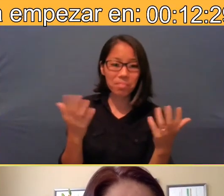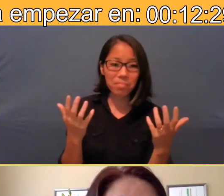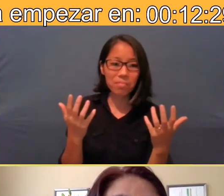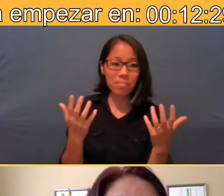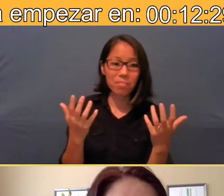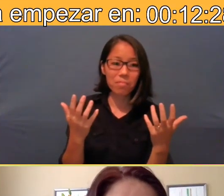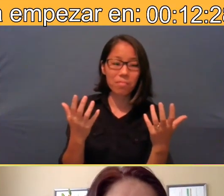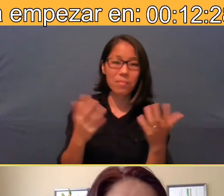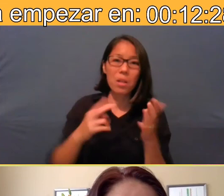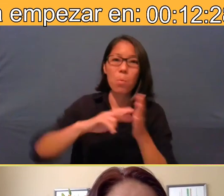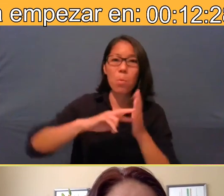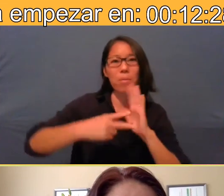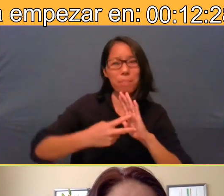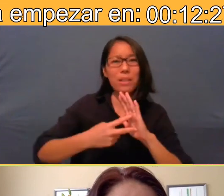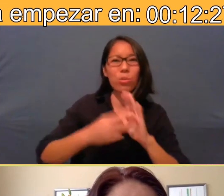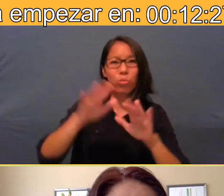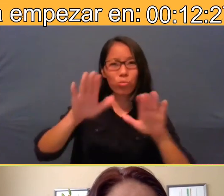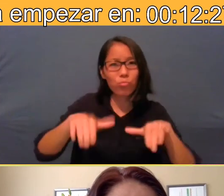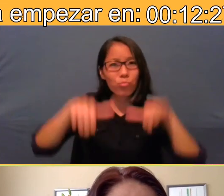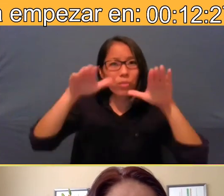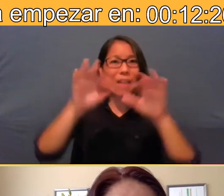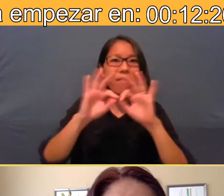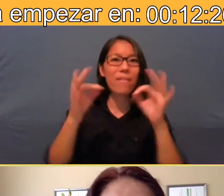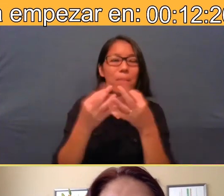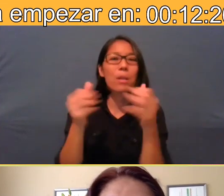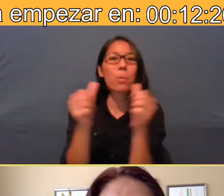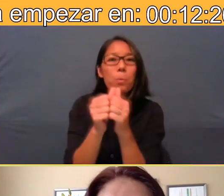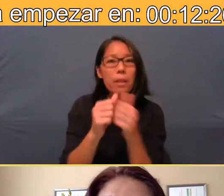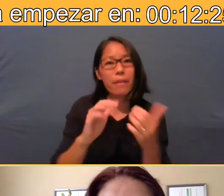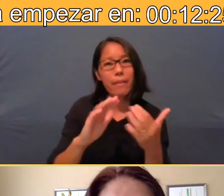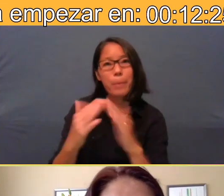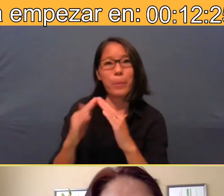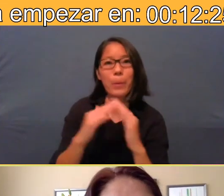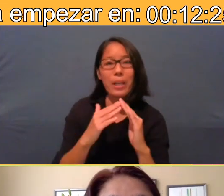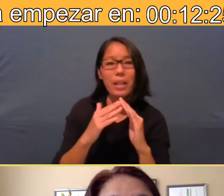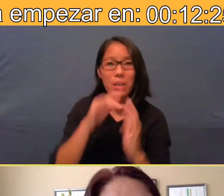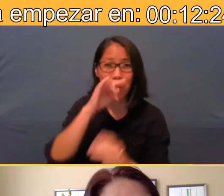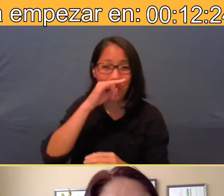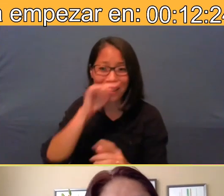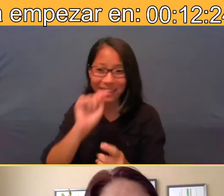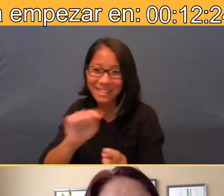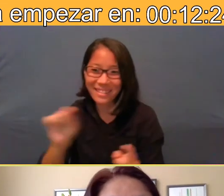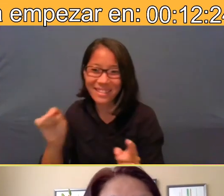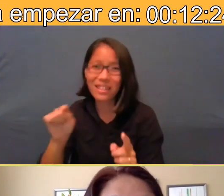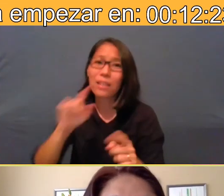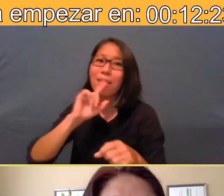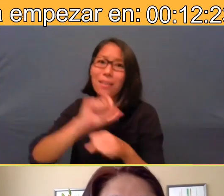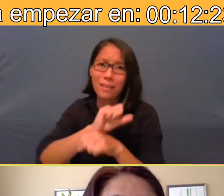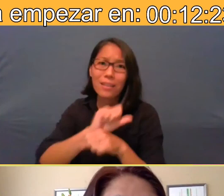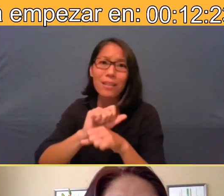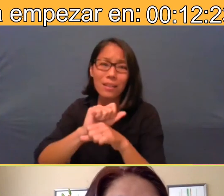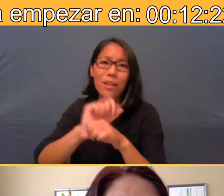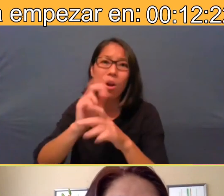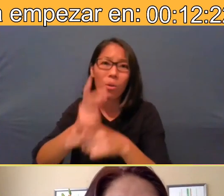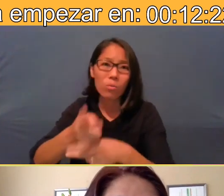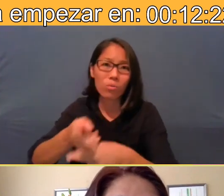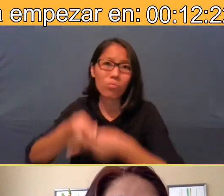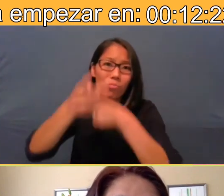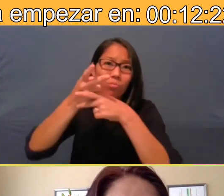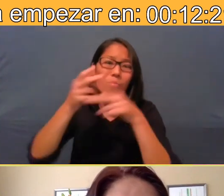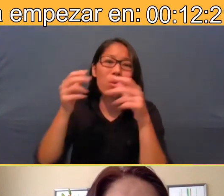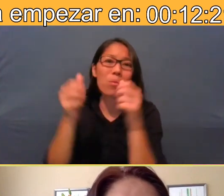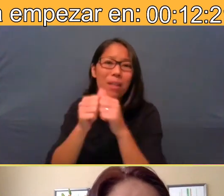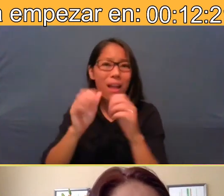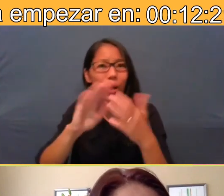family in community. And so that the kids really were raised by a community